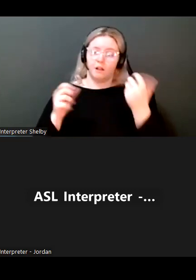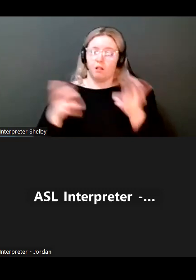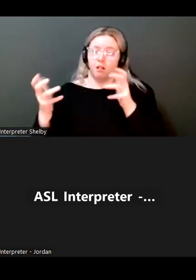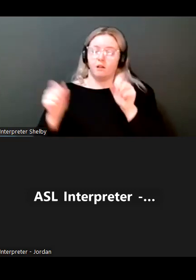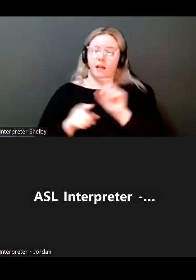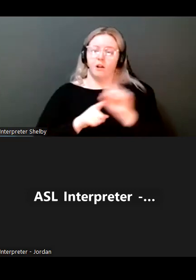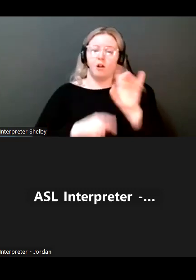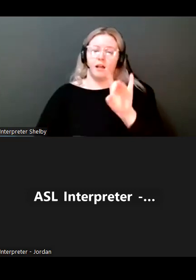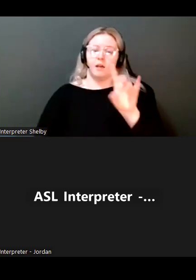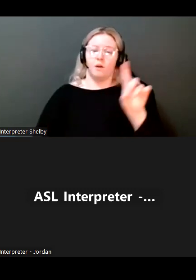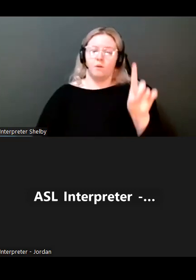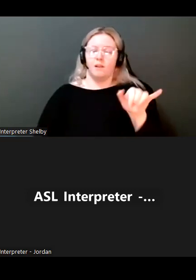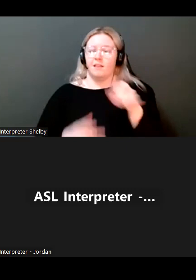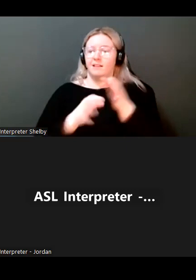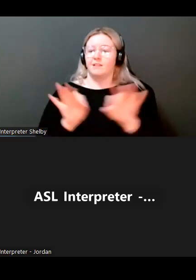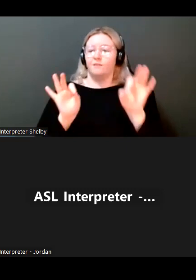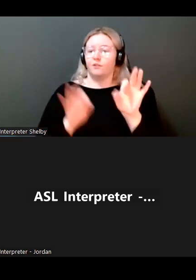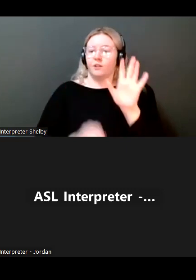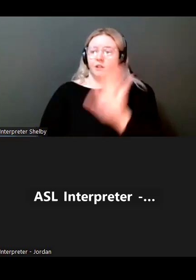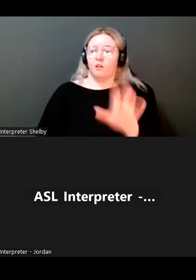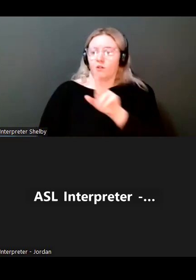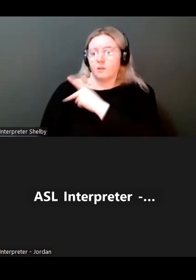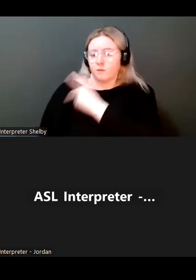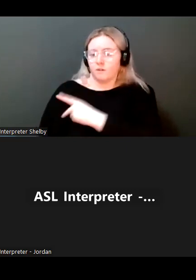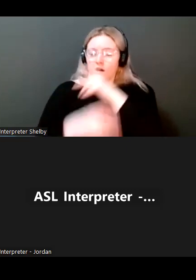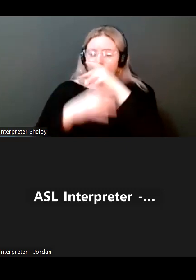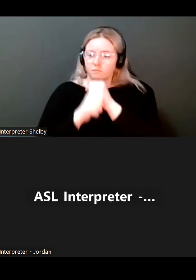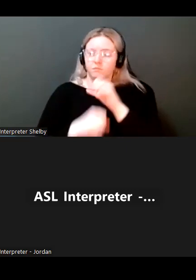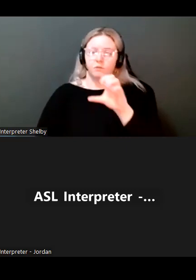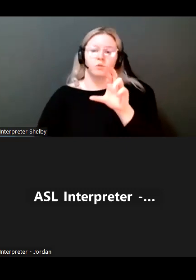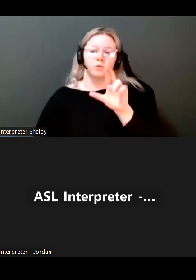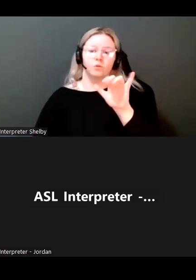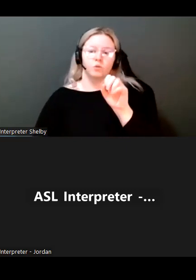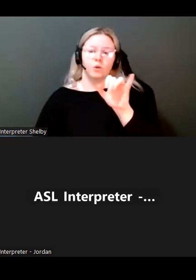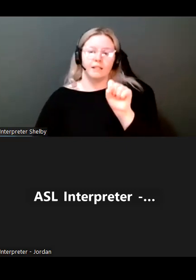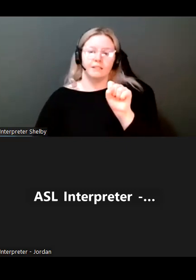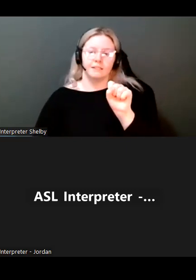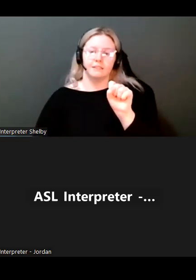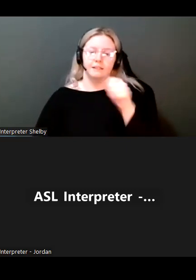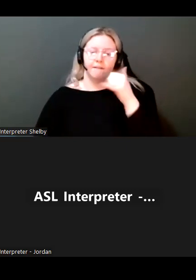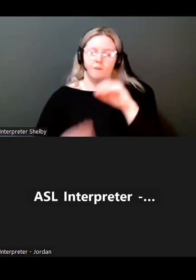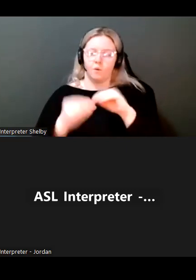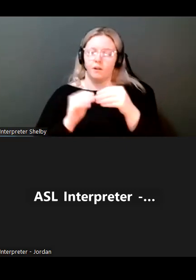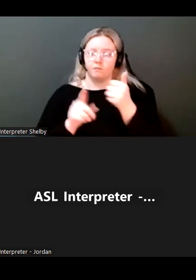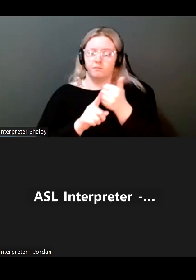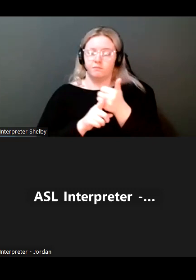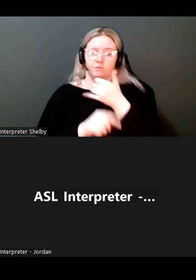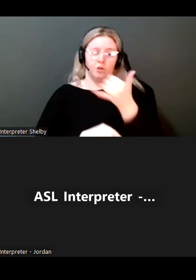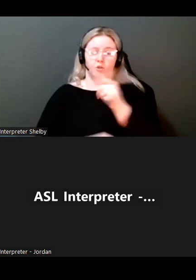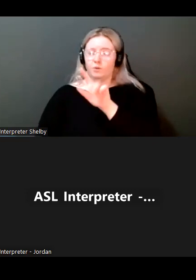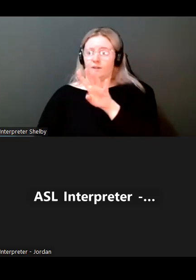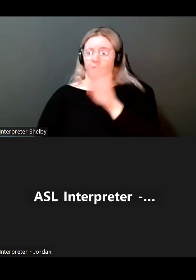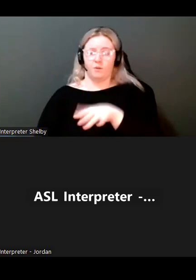and that's our free provincial confidential crisis line that's available, 24/7, where you can talk to a trained crisis